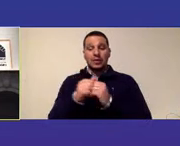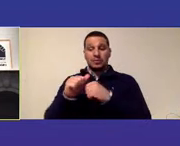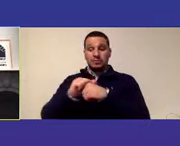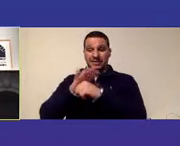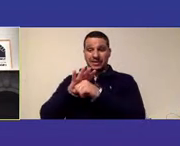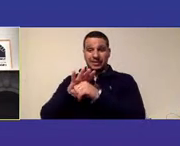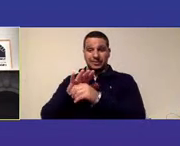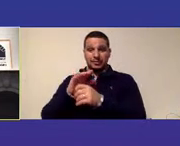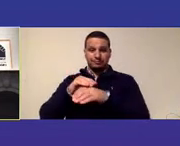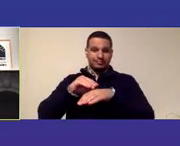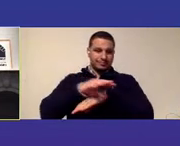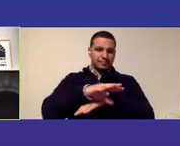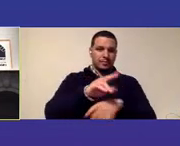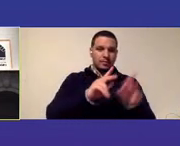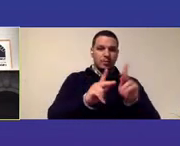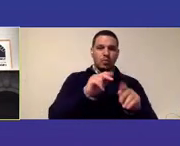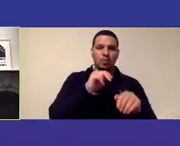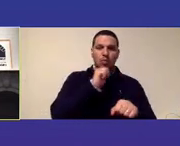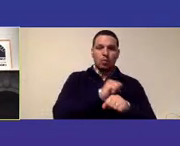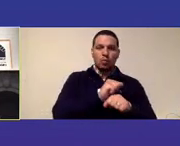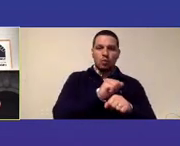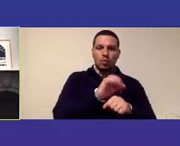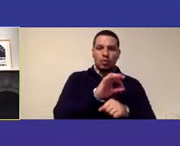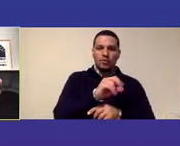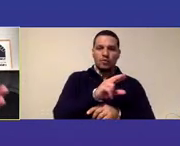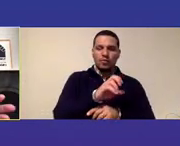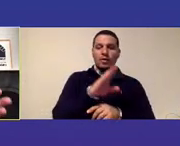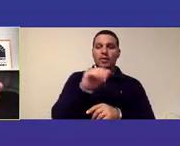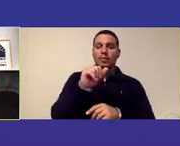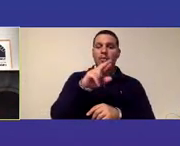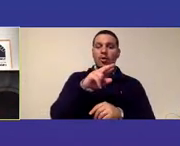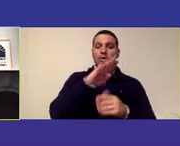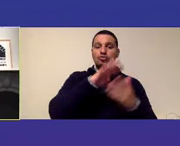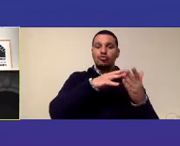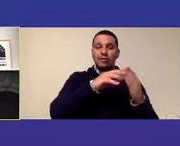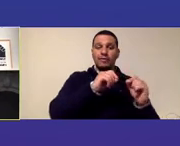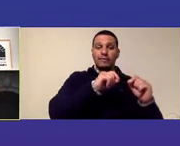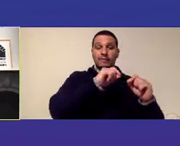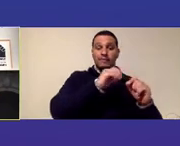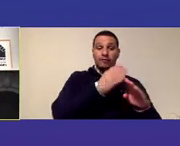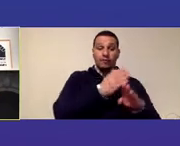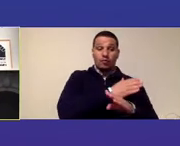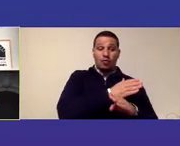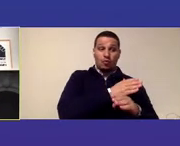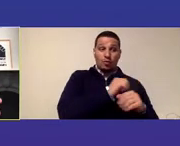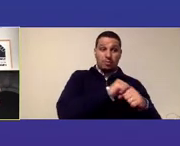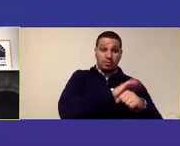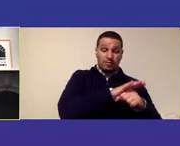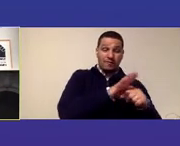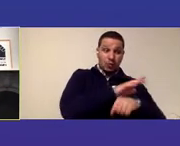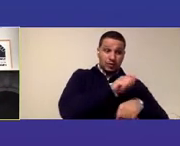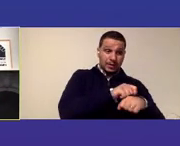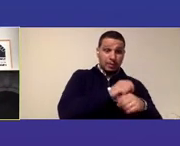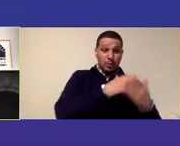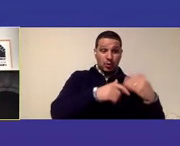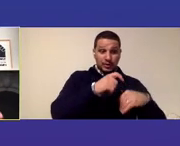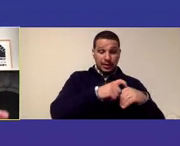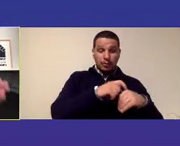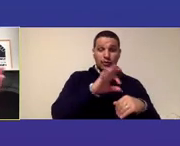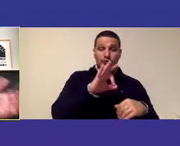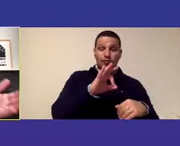It's a bar graph that shows you the folks that were employed full, part-time, and as freelancers